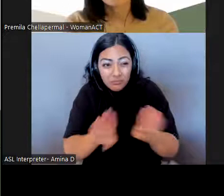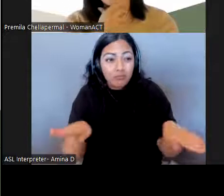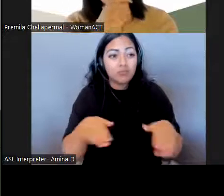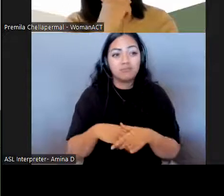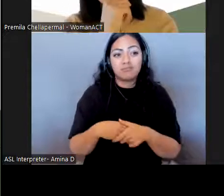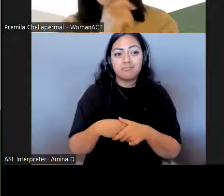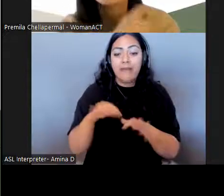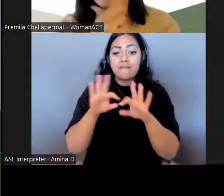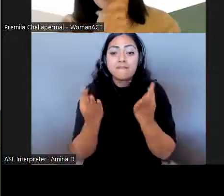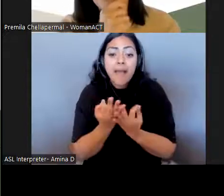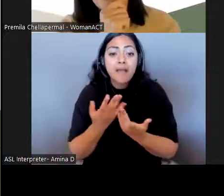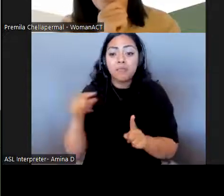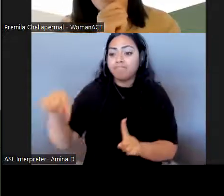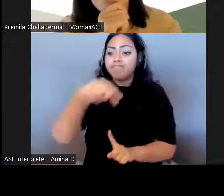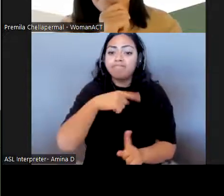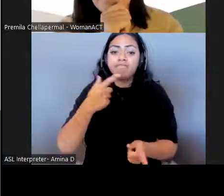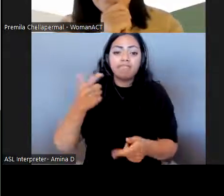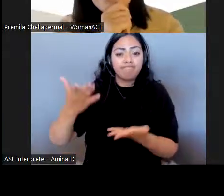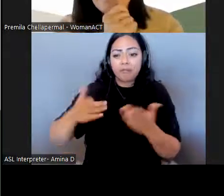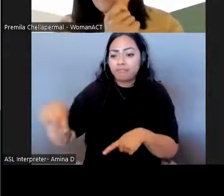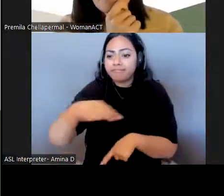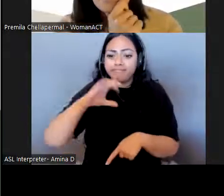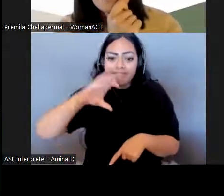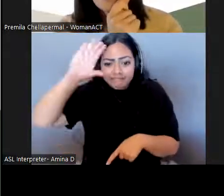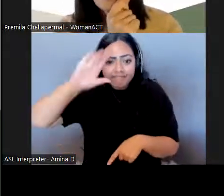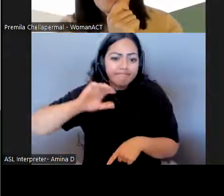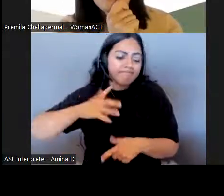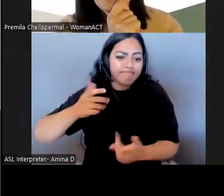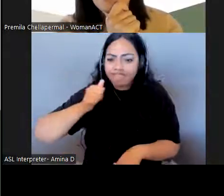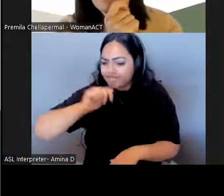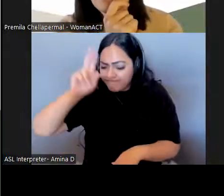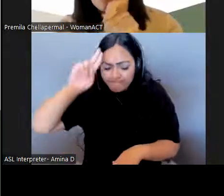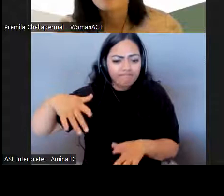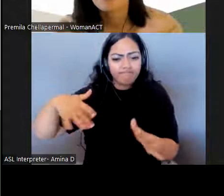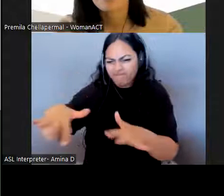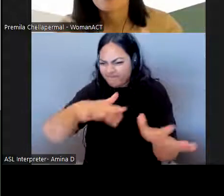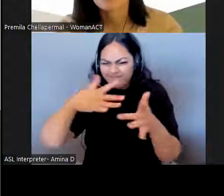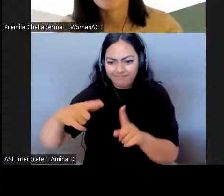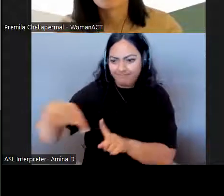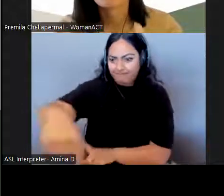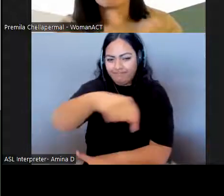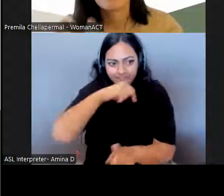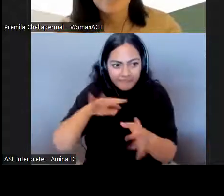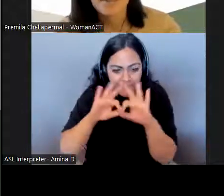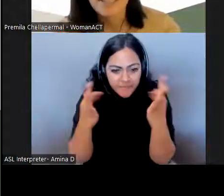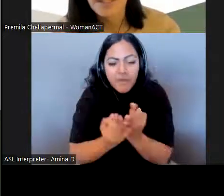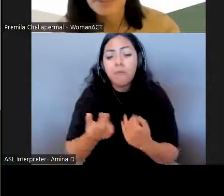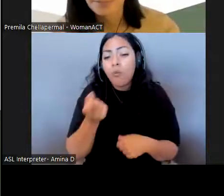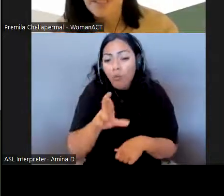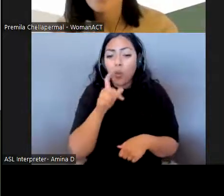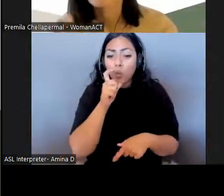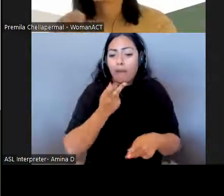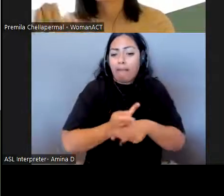these, the different sources of abuse. Senior immigrant women could have experienced different sources of economic abuse through their lifetime as